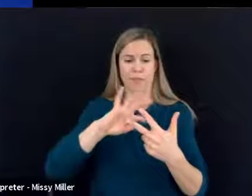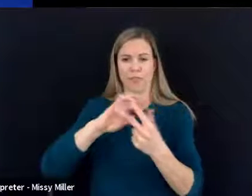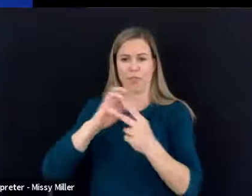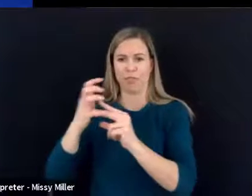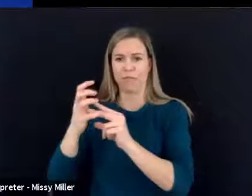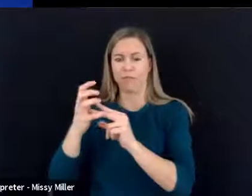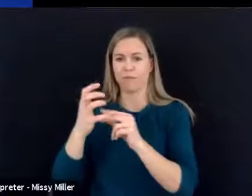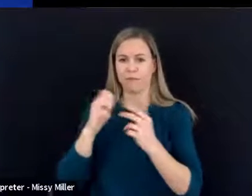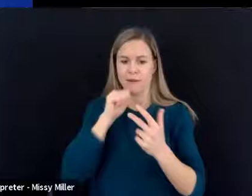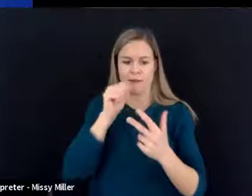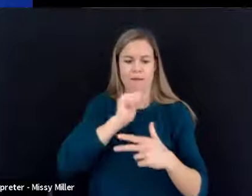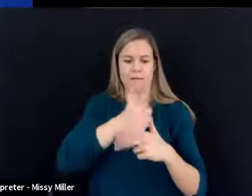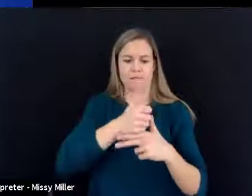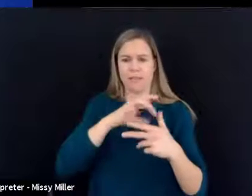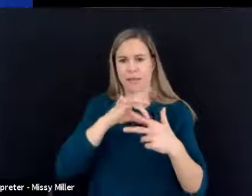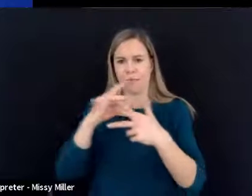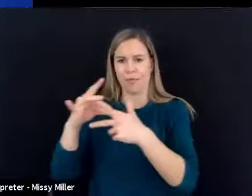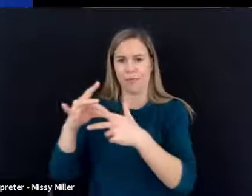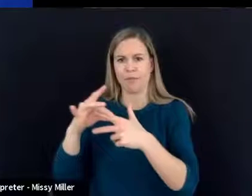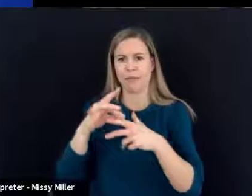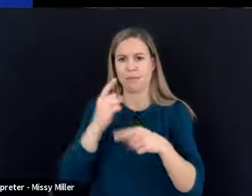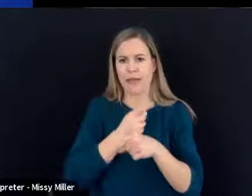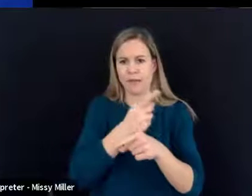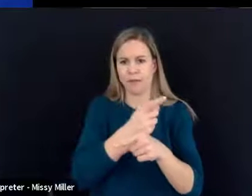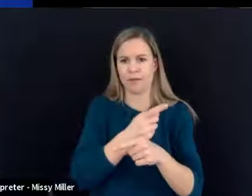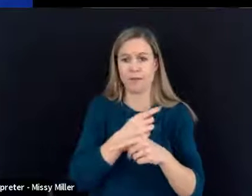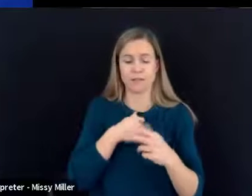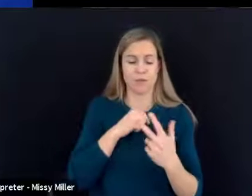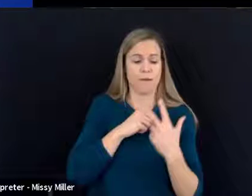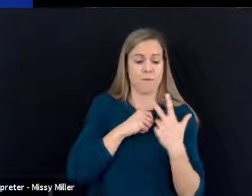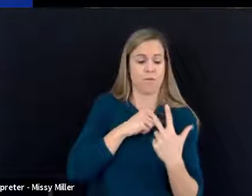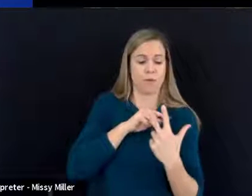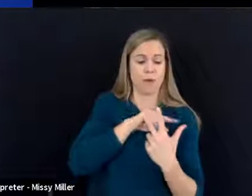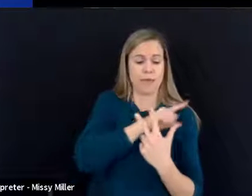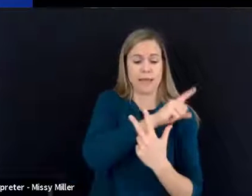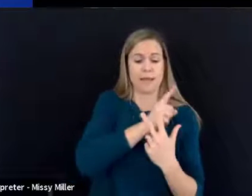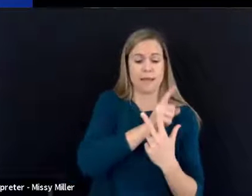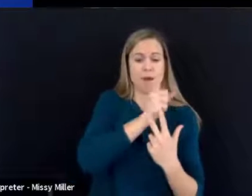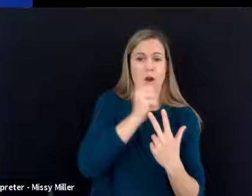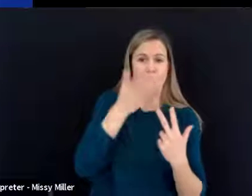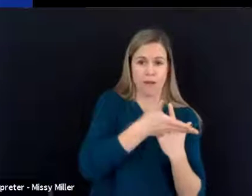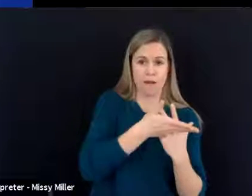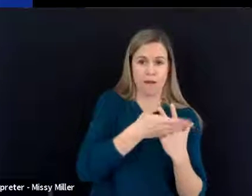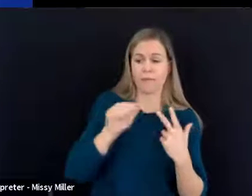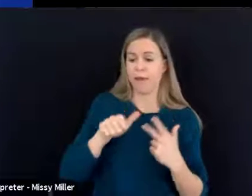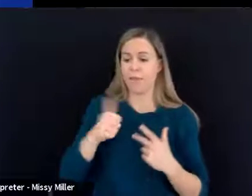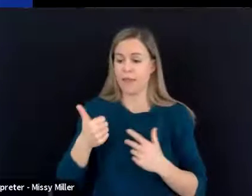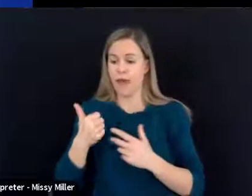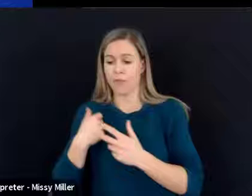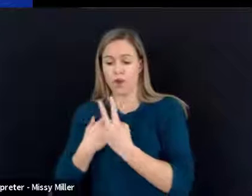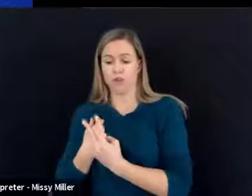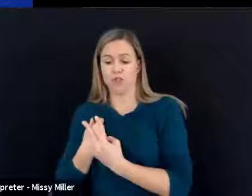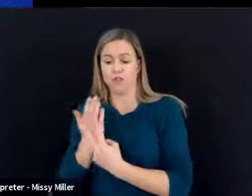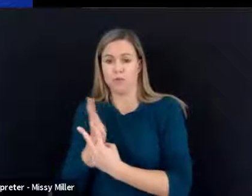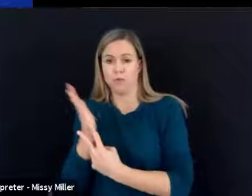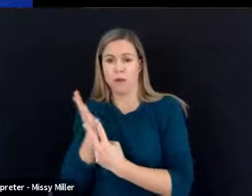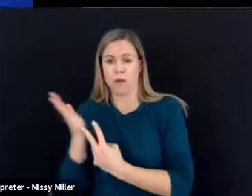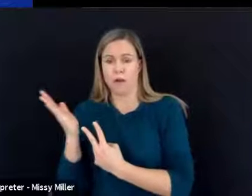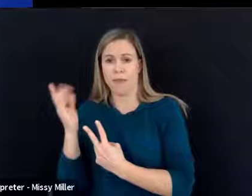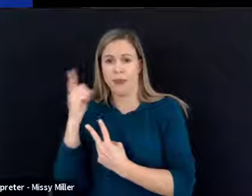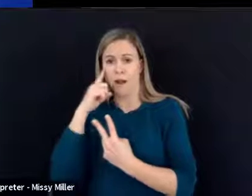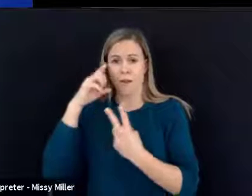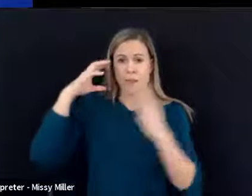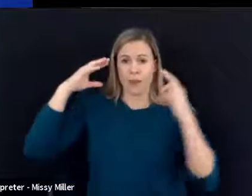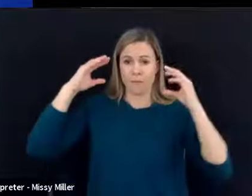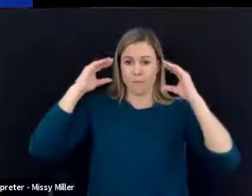can really, especially if on one side all three are there, and on the other side there's only two semicircular canals and you're out